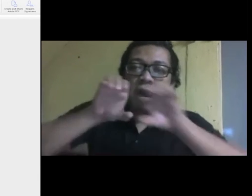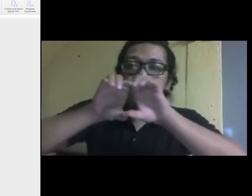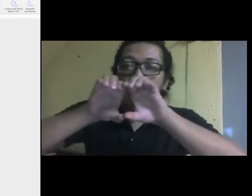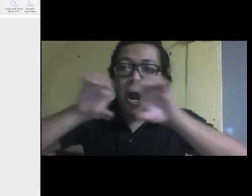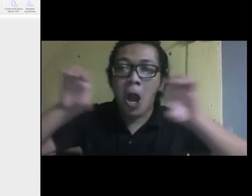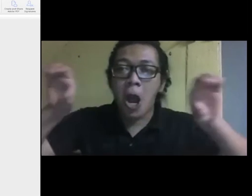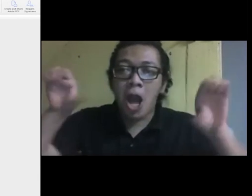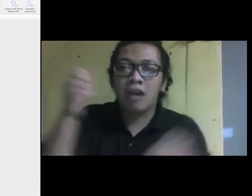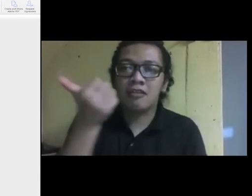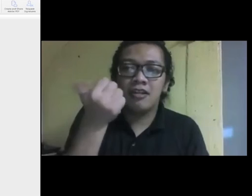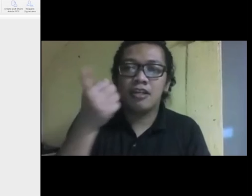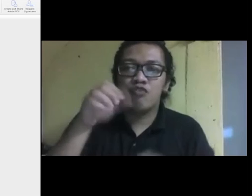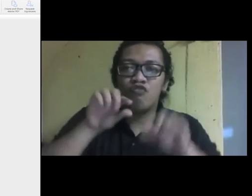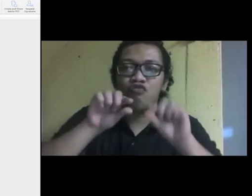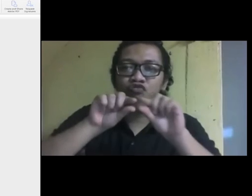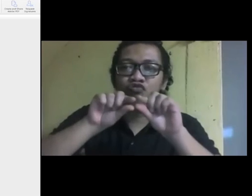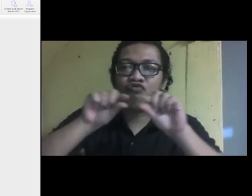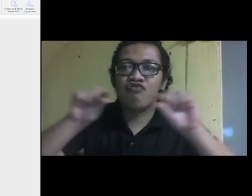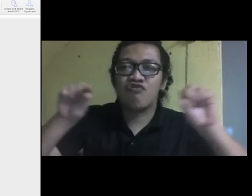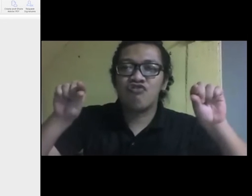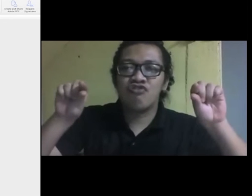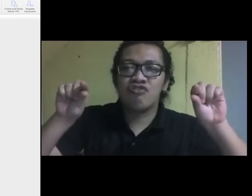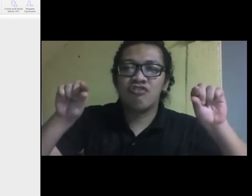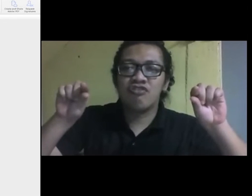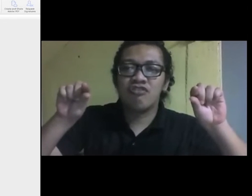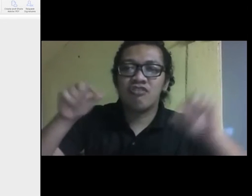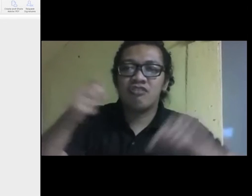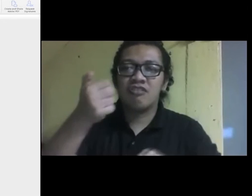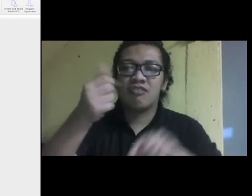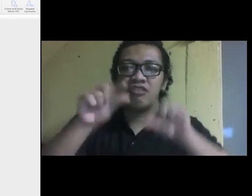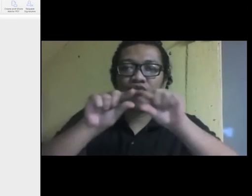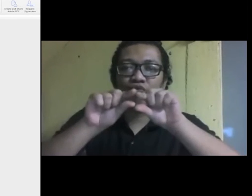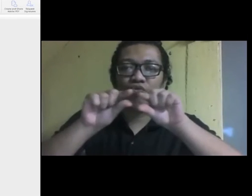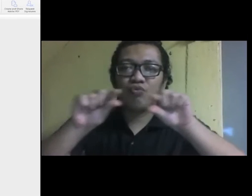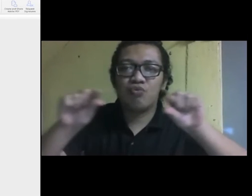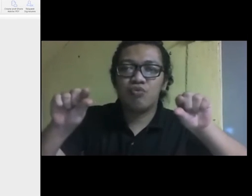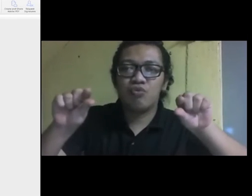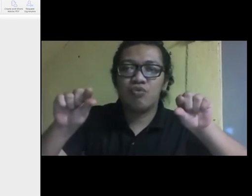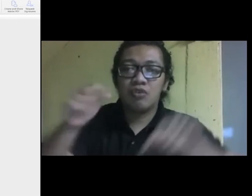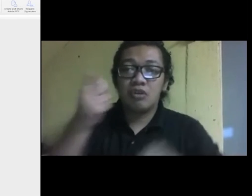Stick pen, just like a stick. Okay. And what about the last one?